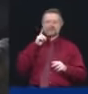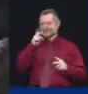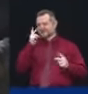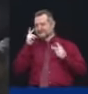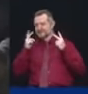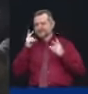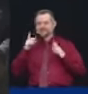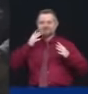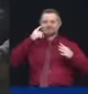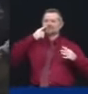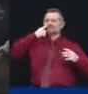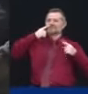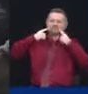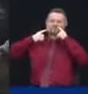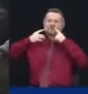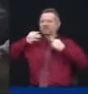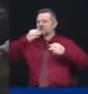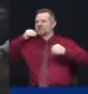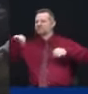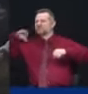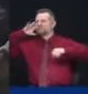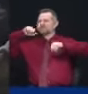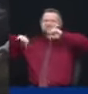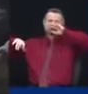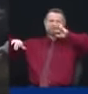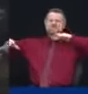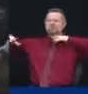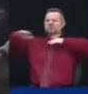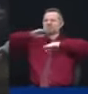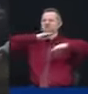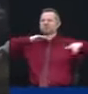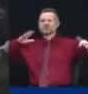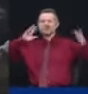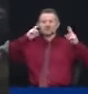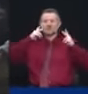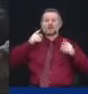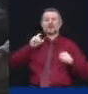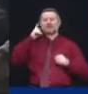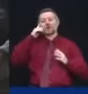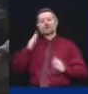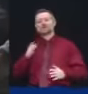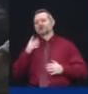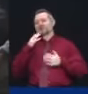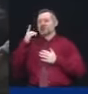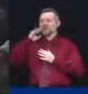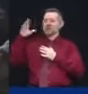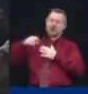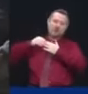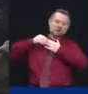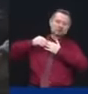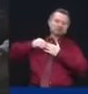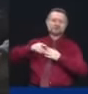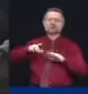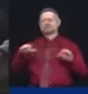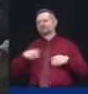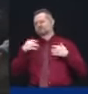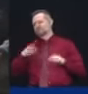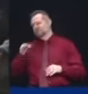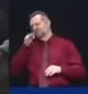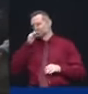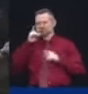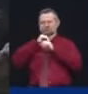the taste once again of the New York Fair. Governor, thank you for your vision. Thank you for your leadership. Thank